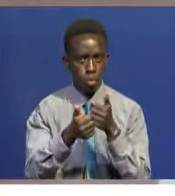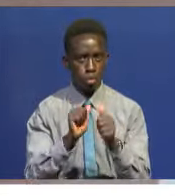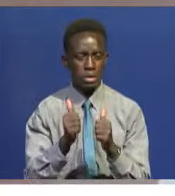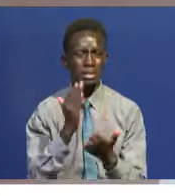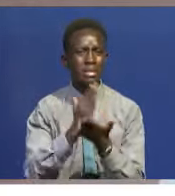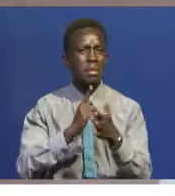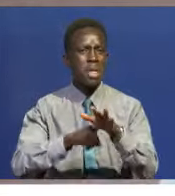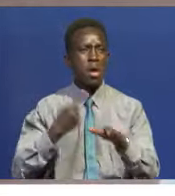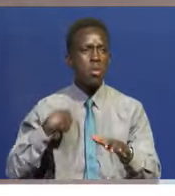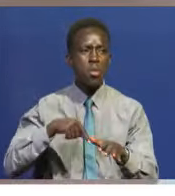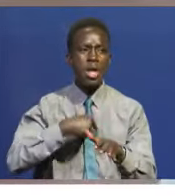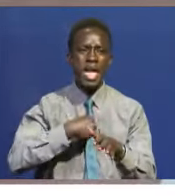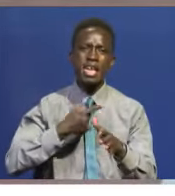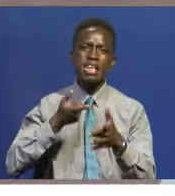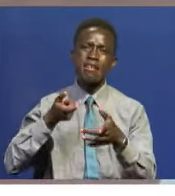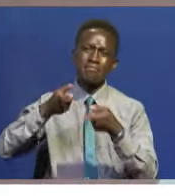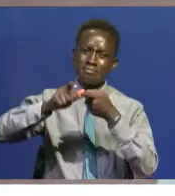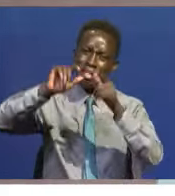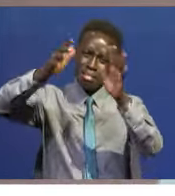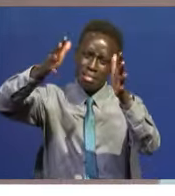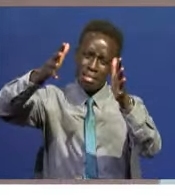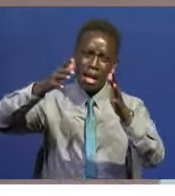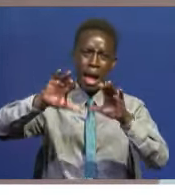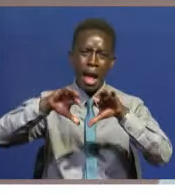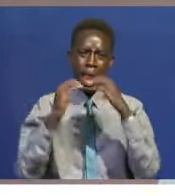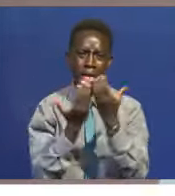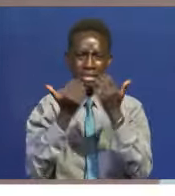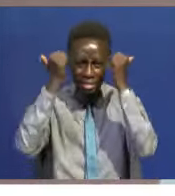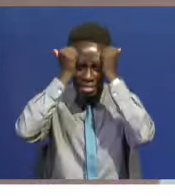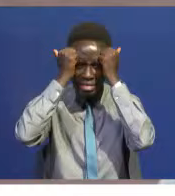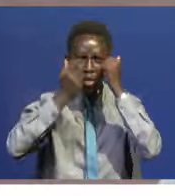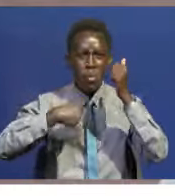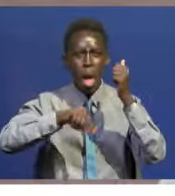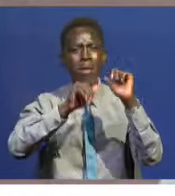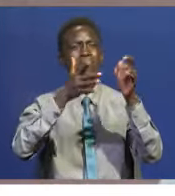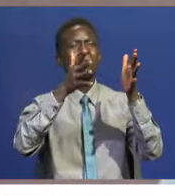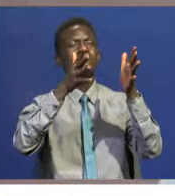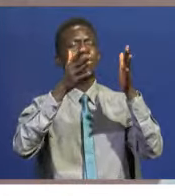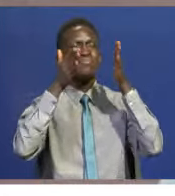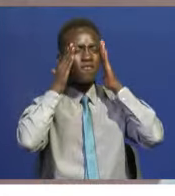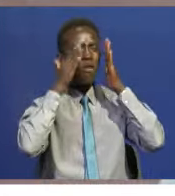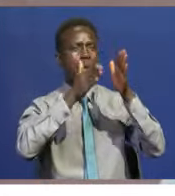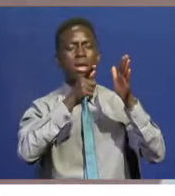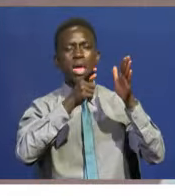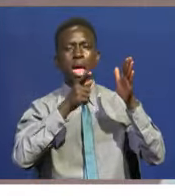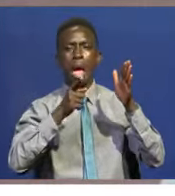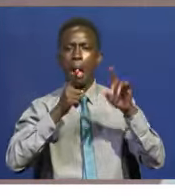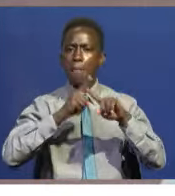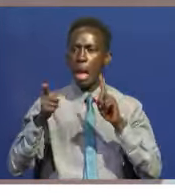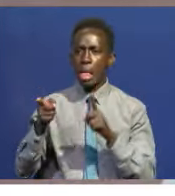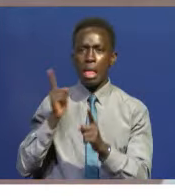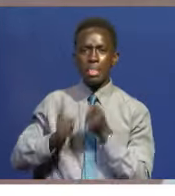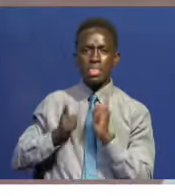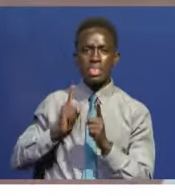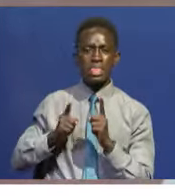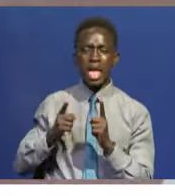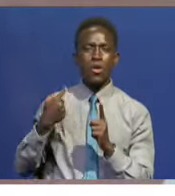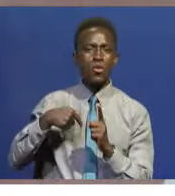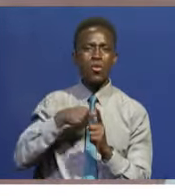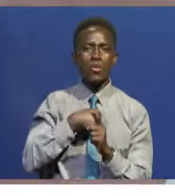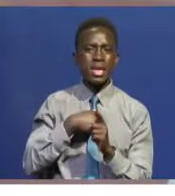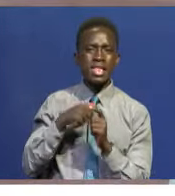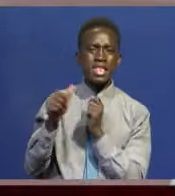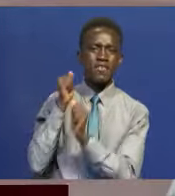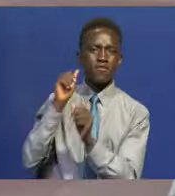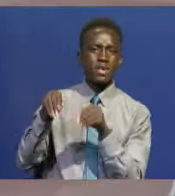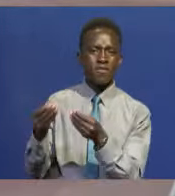over-glorified class education, Your Excellency, to the extent that we deny these athletes opportunities to